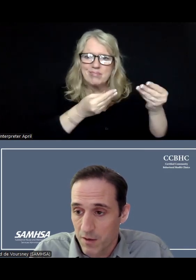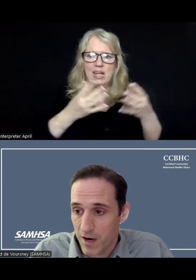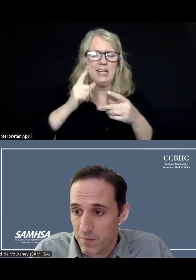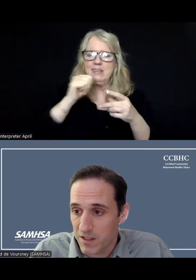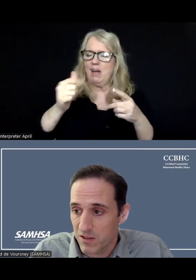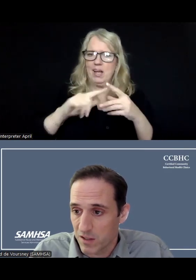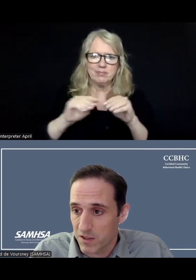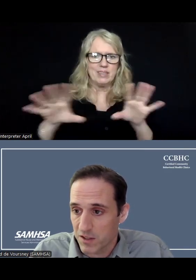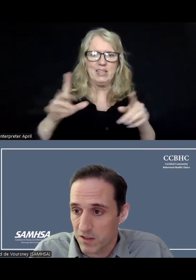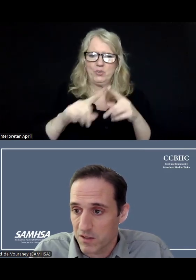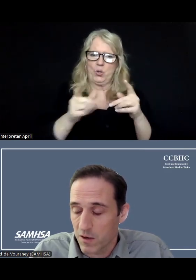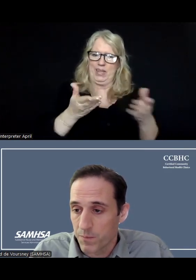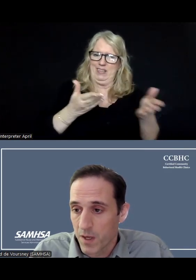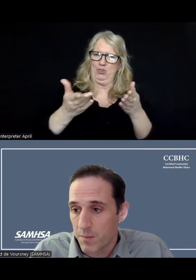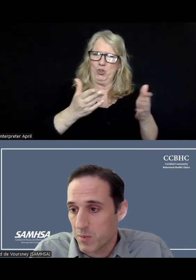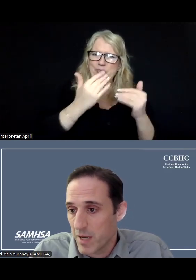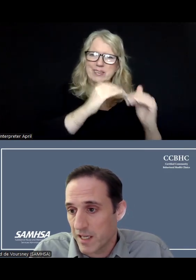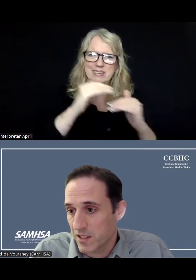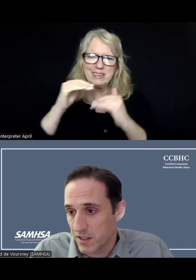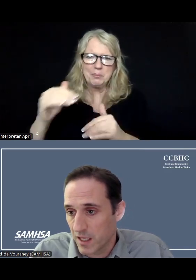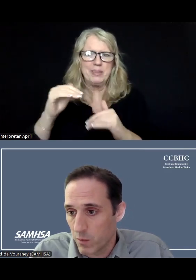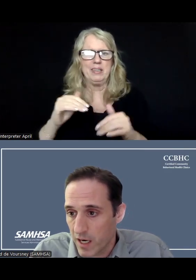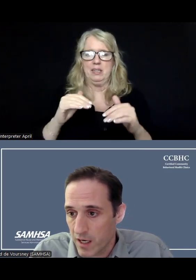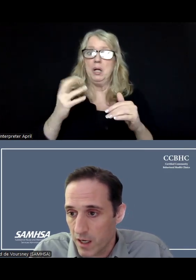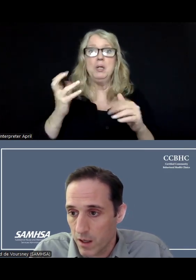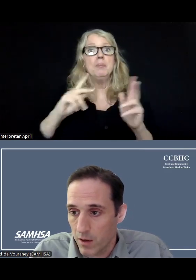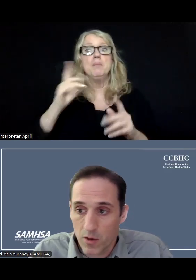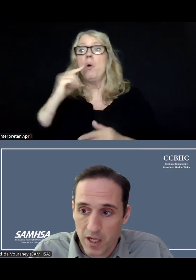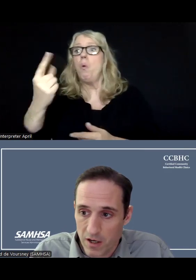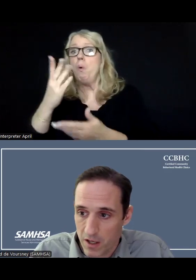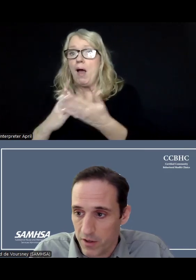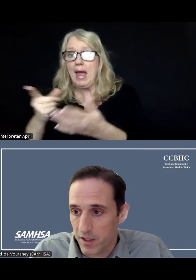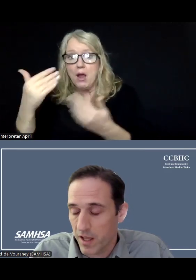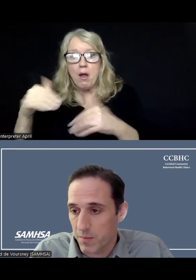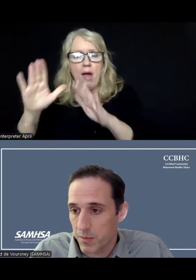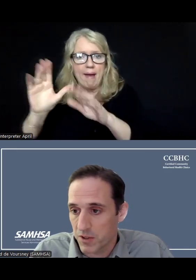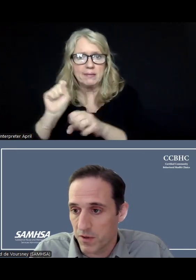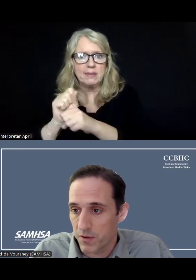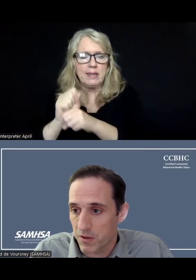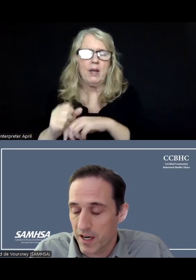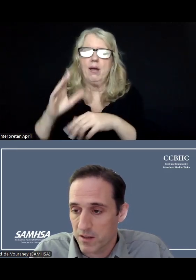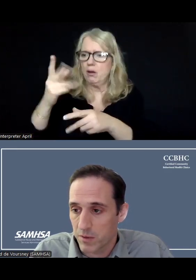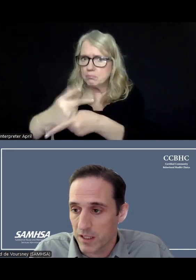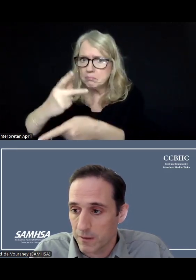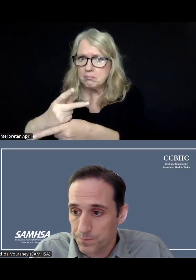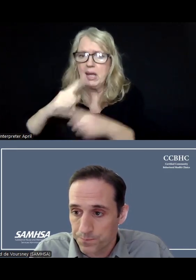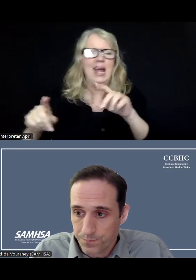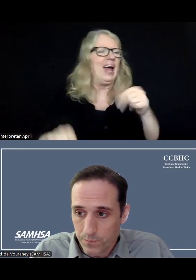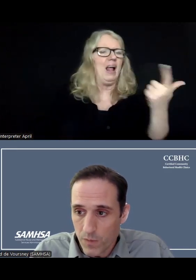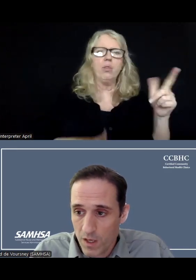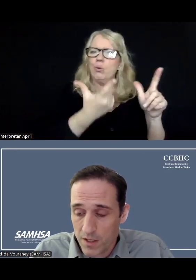in fragmented services. And so people might get excellent care in one area or no care in another, and a lot of people just fell through the cracks